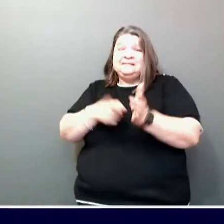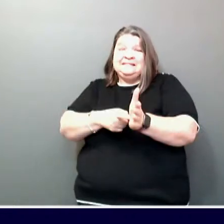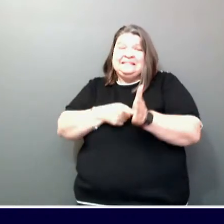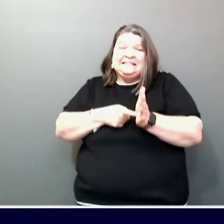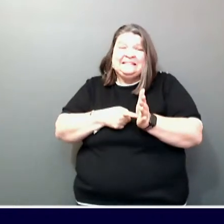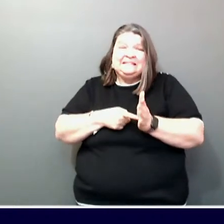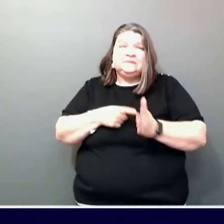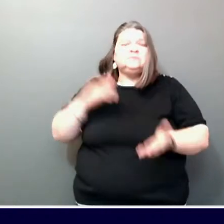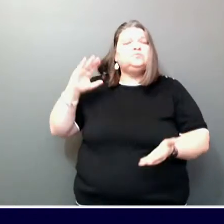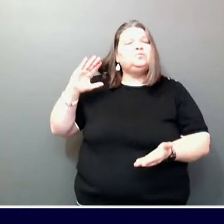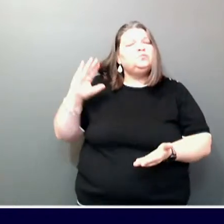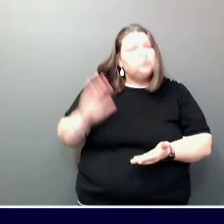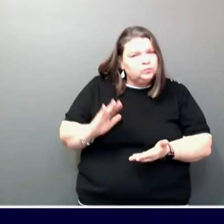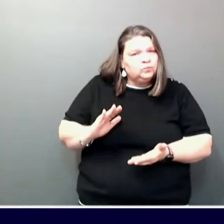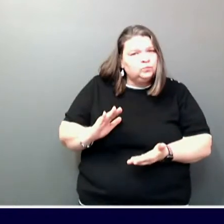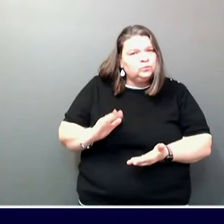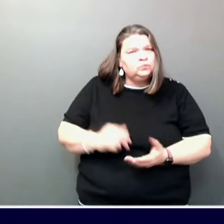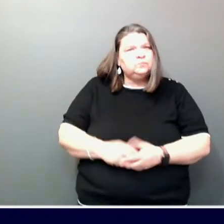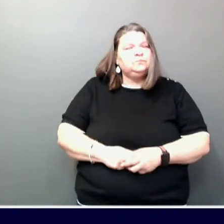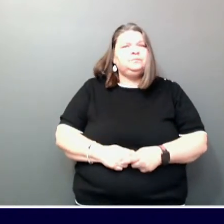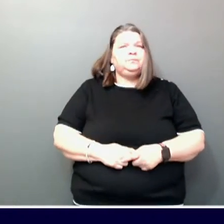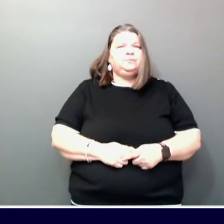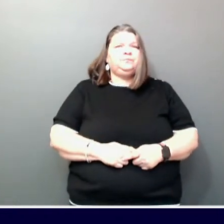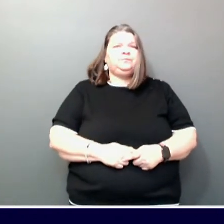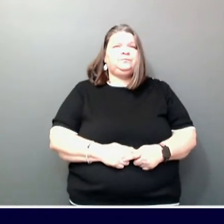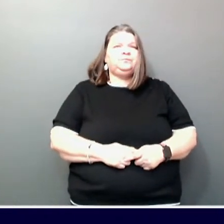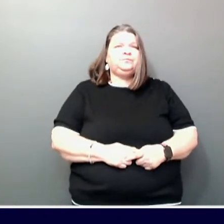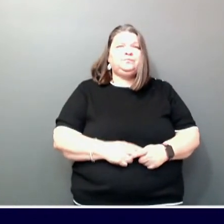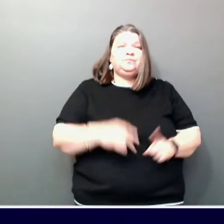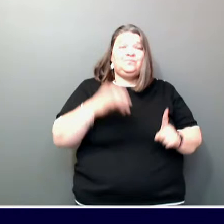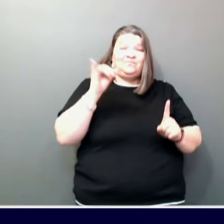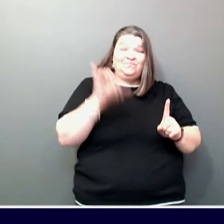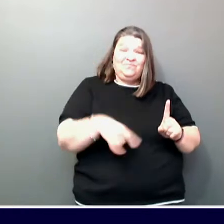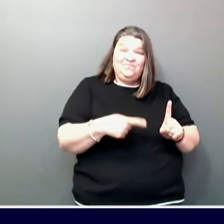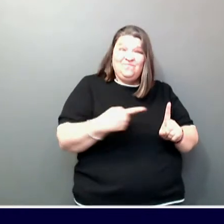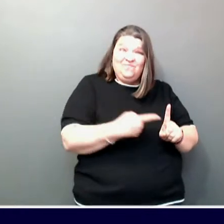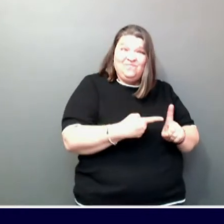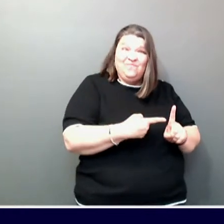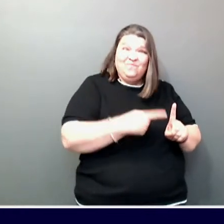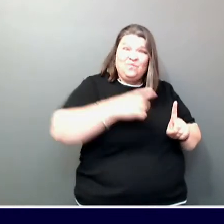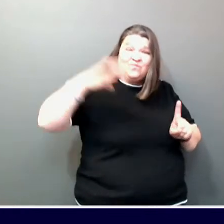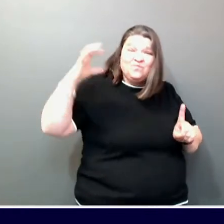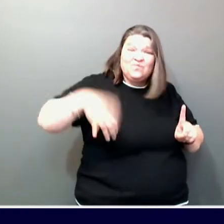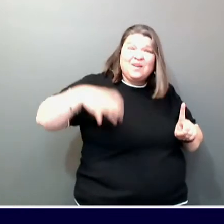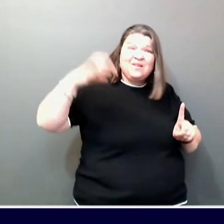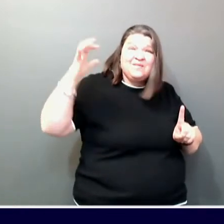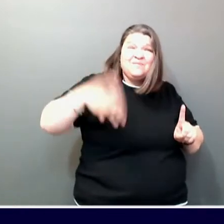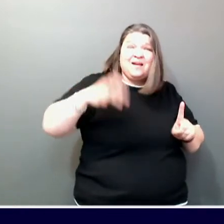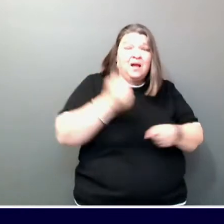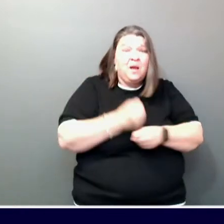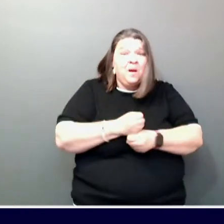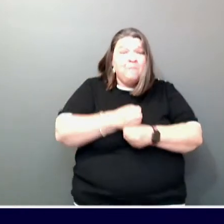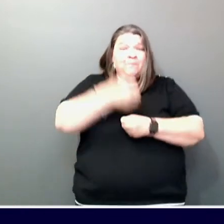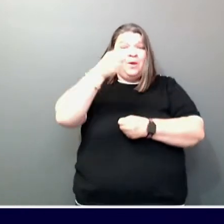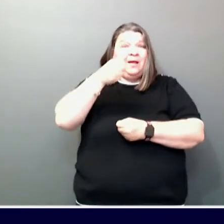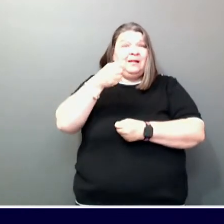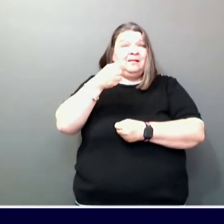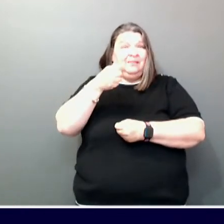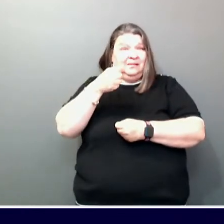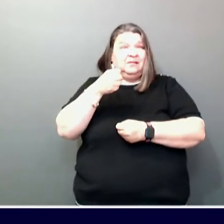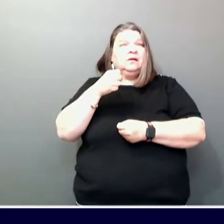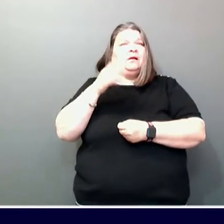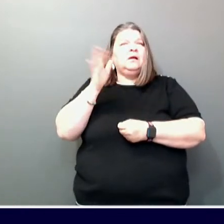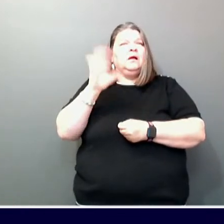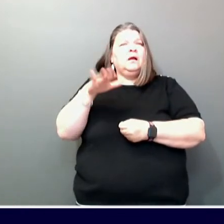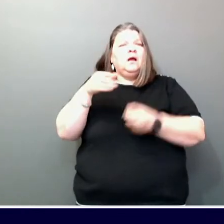it stops raining, you don't need your umbrella. Now, as we've always done, as the situation